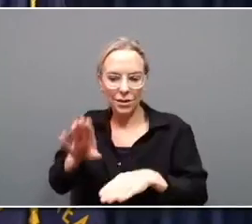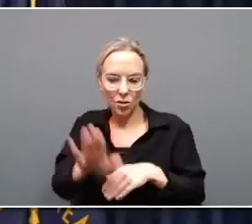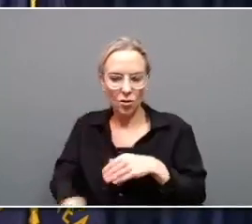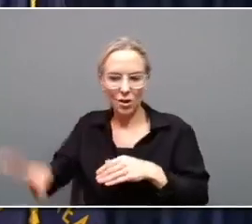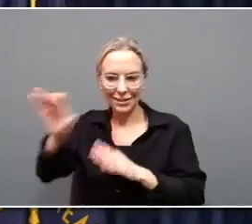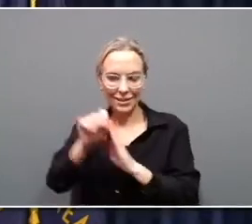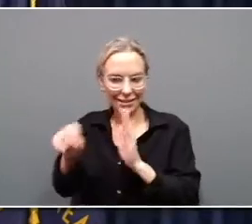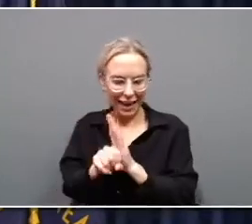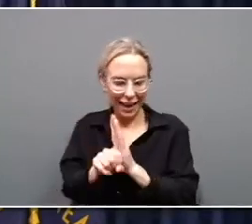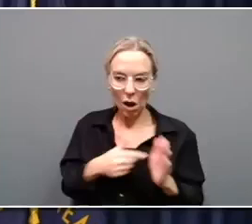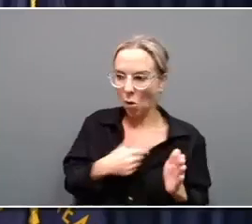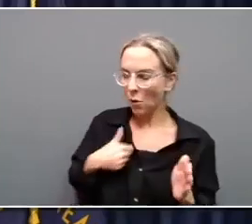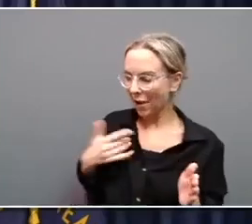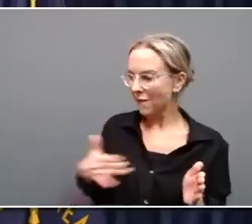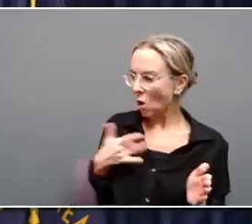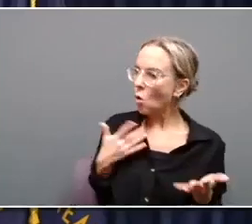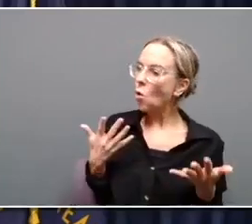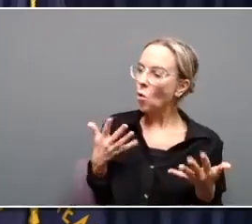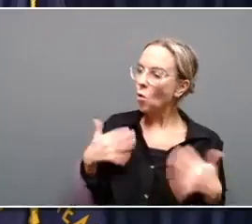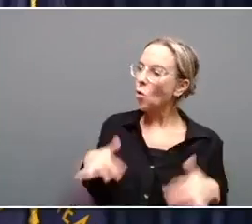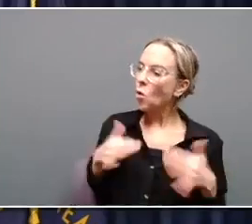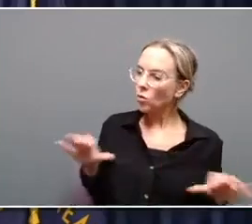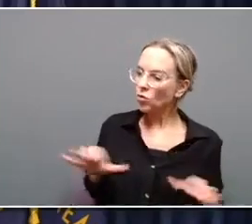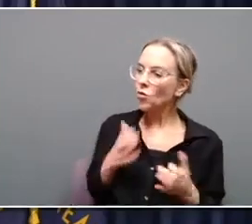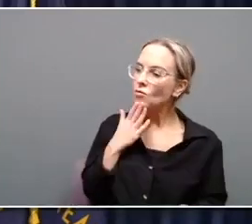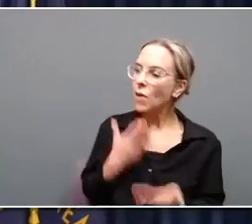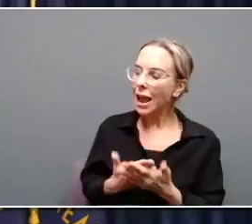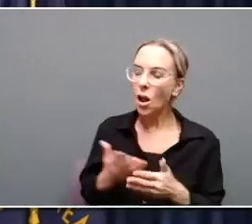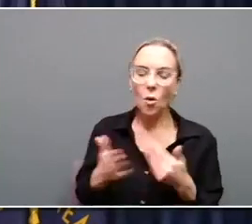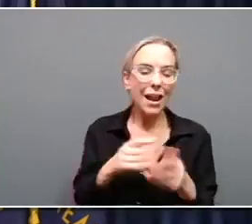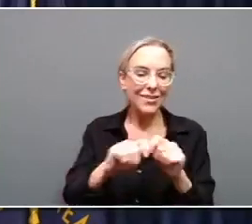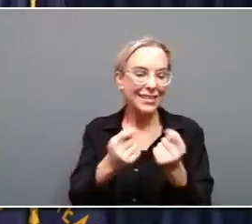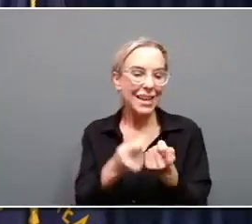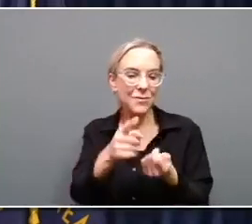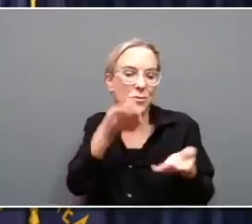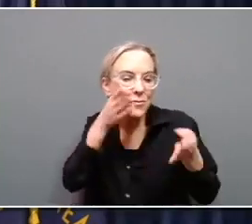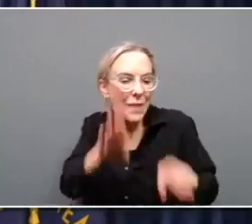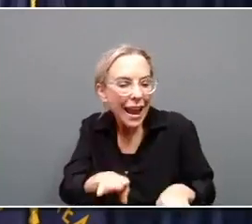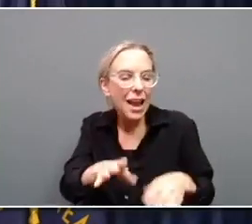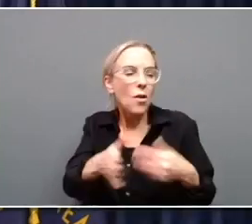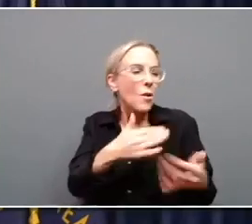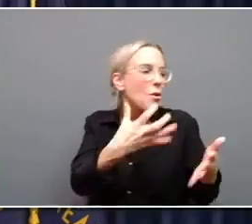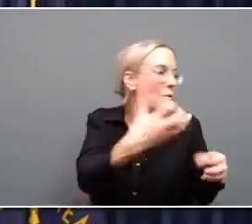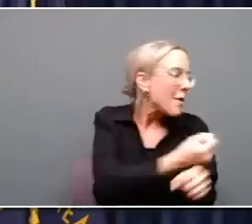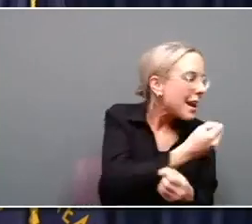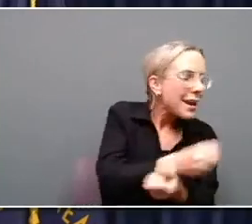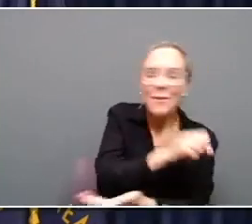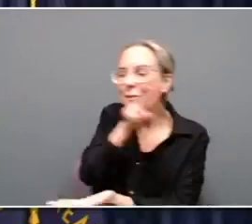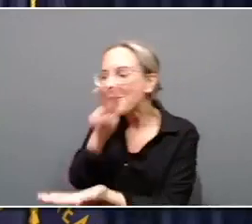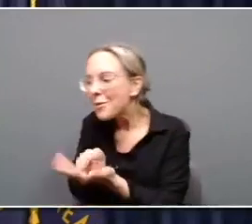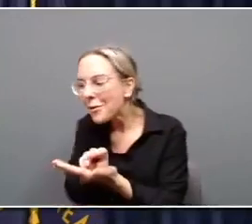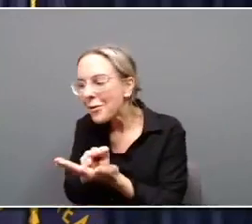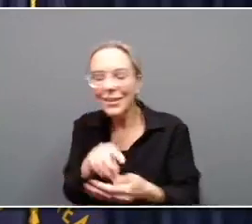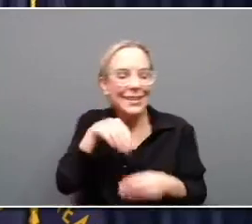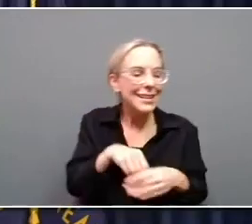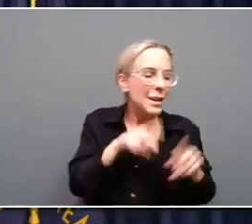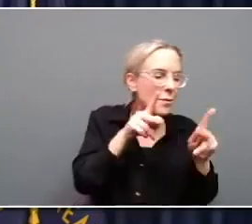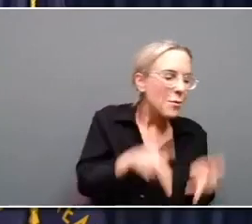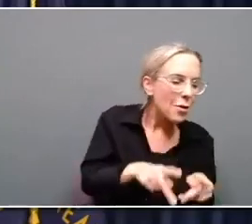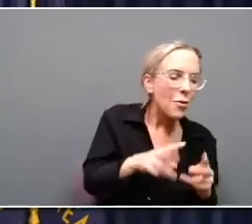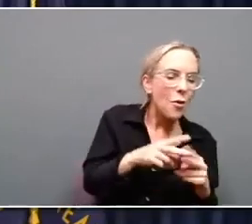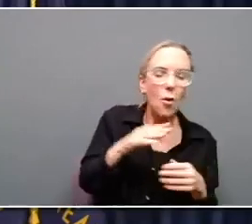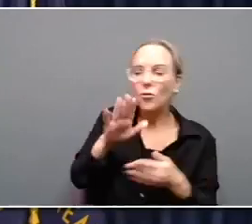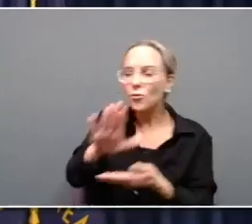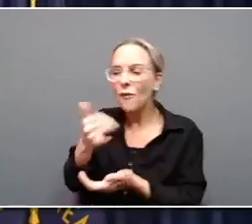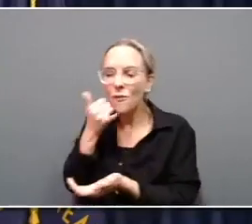are obviously enjoying it. So whatever team you're betting on, whether they win or lose, whether you're placing a wager in person or on your mobile phone, it is